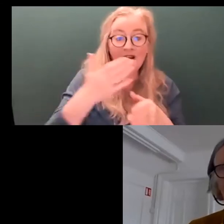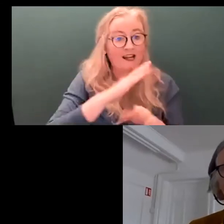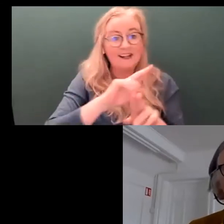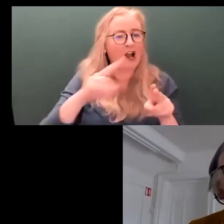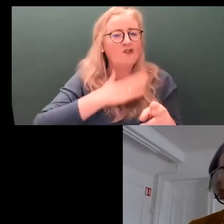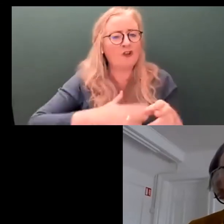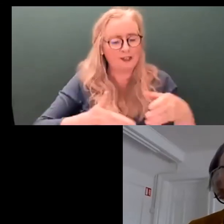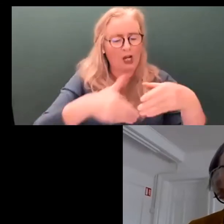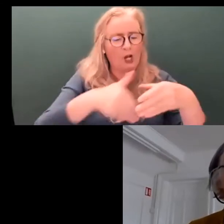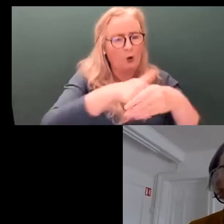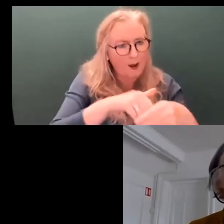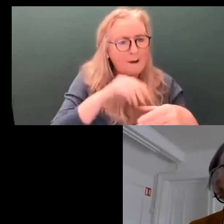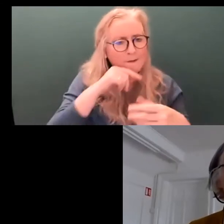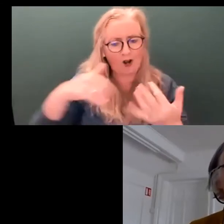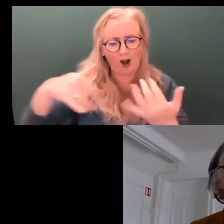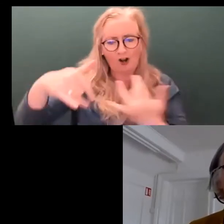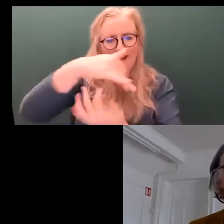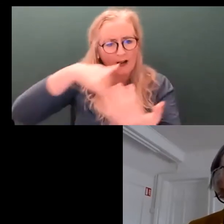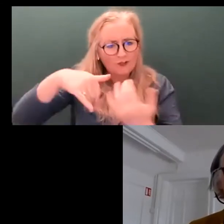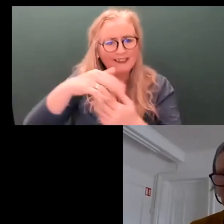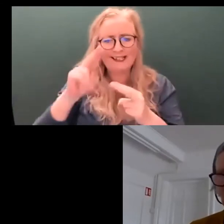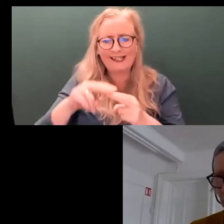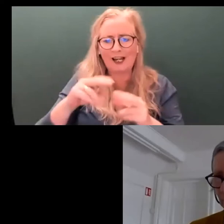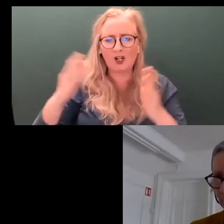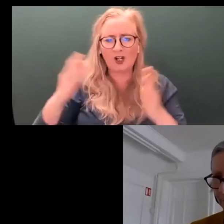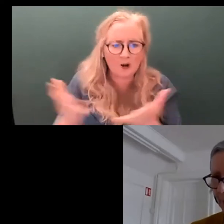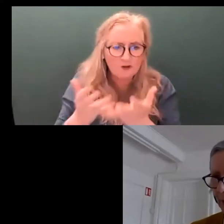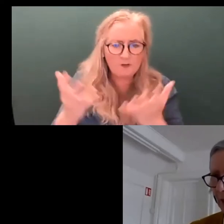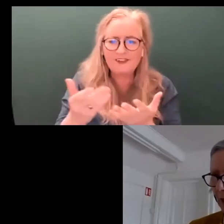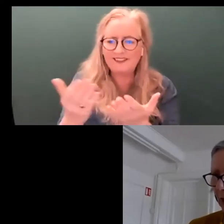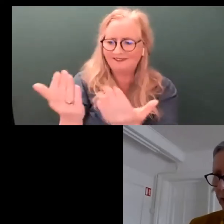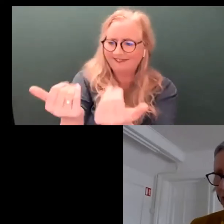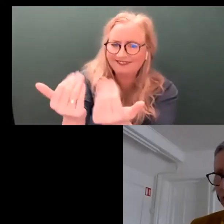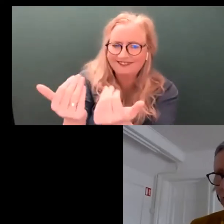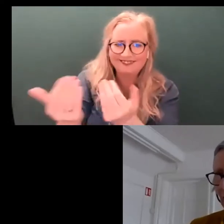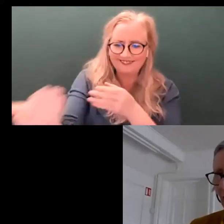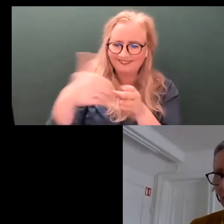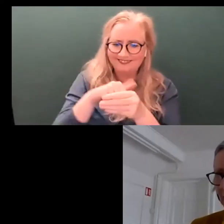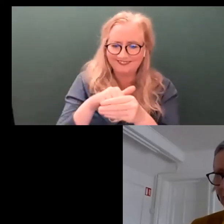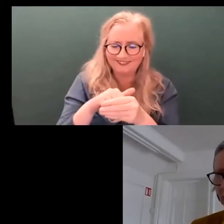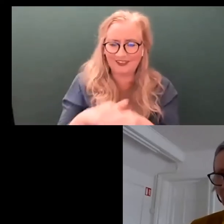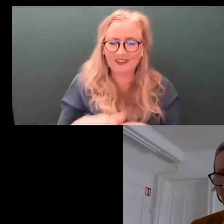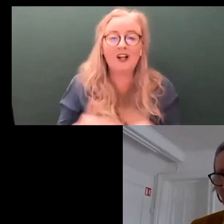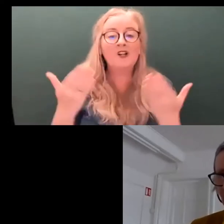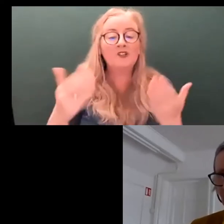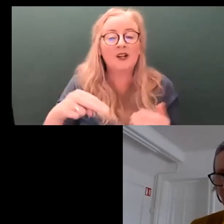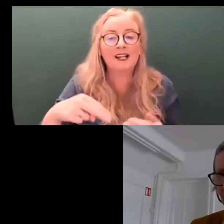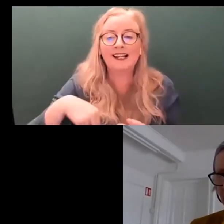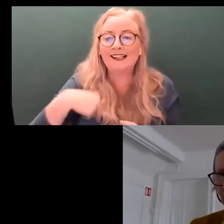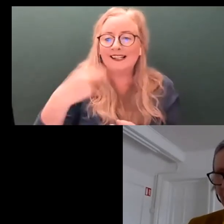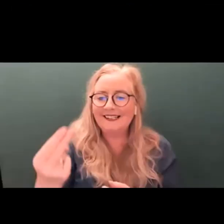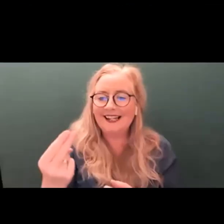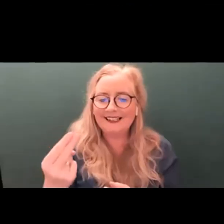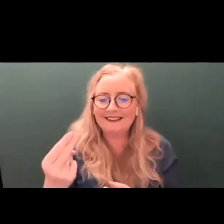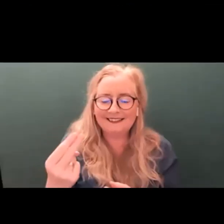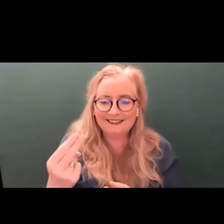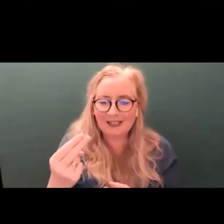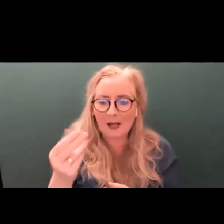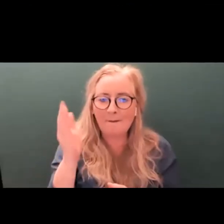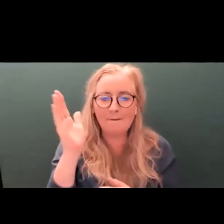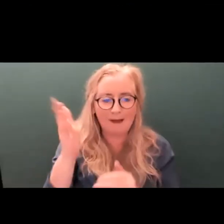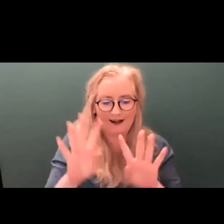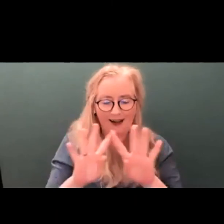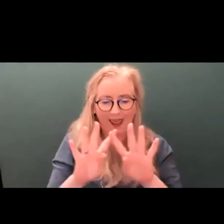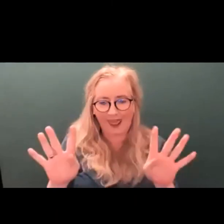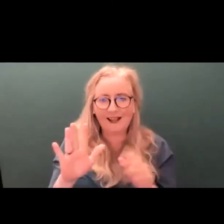being allowed to make a contribution and being encouraged to do so. So our next panelist is